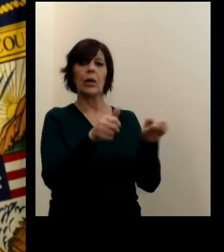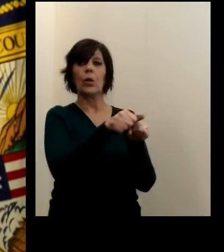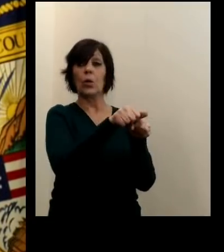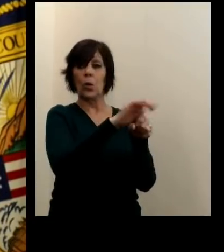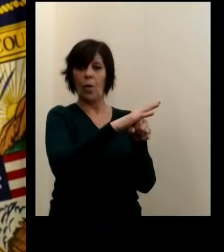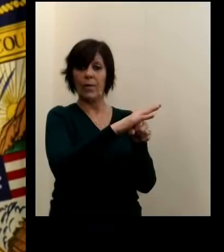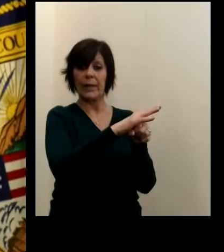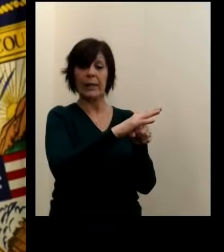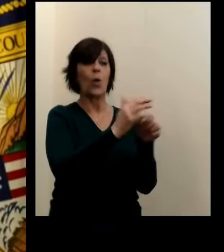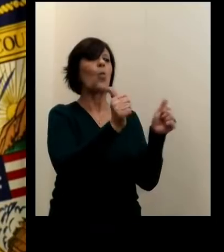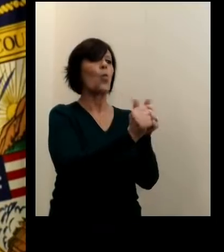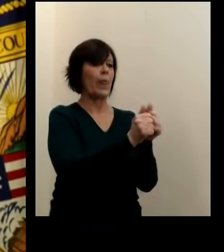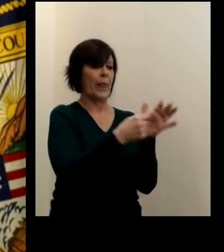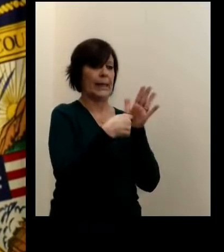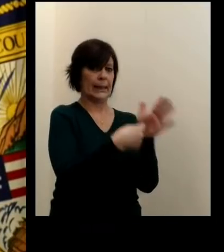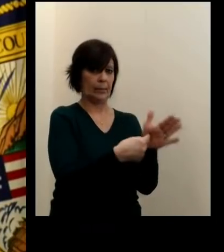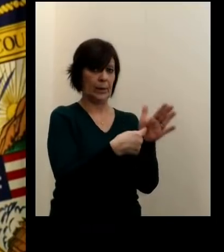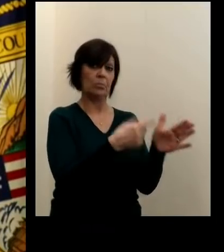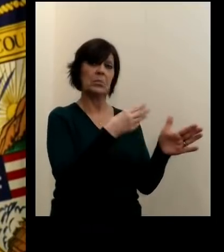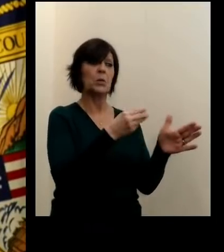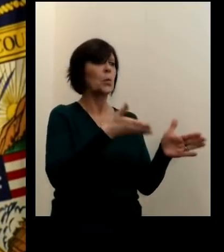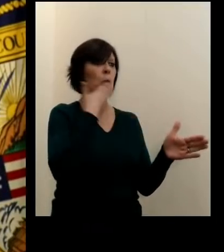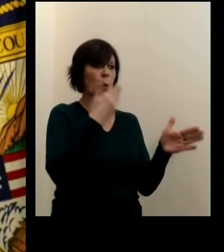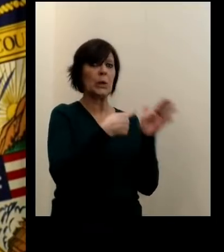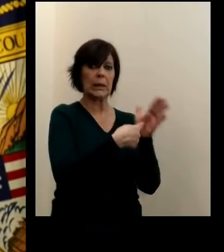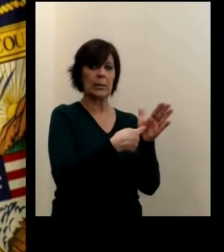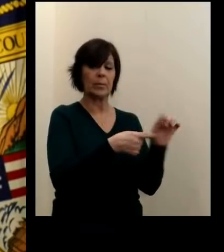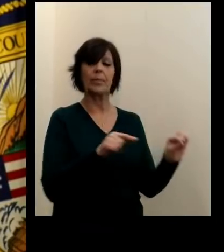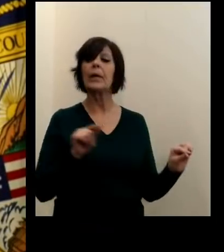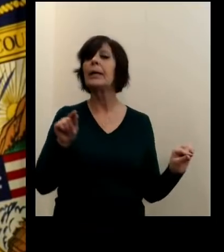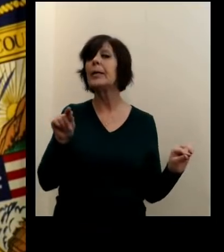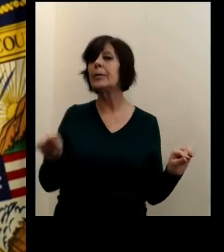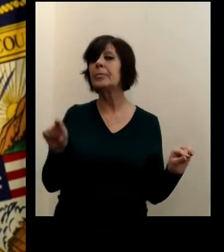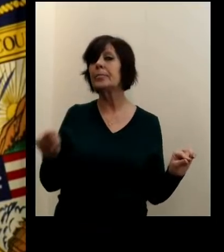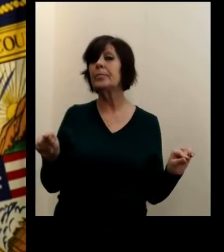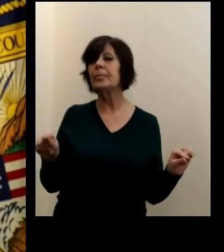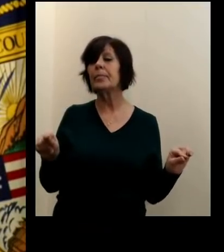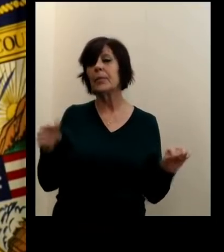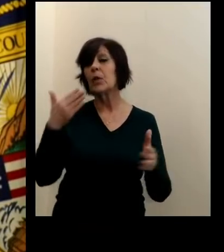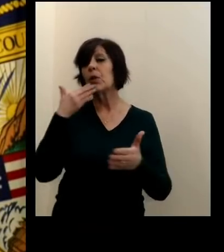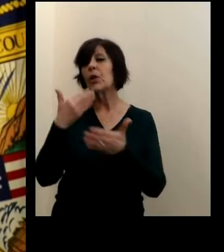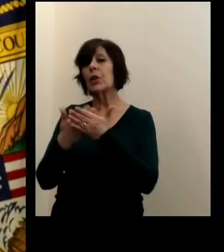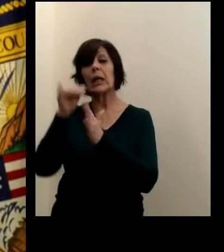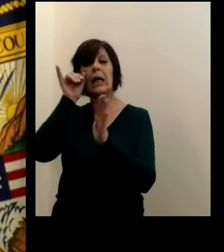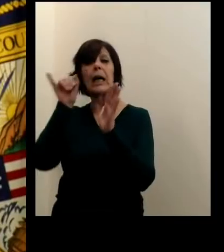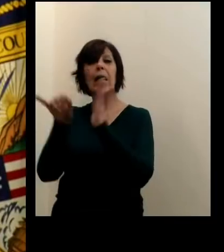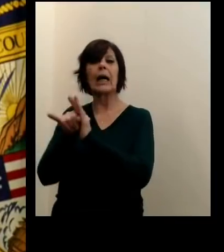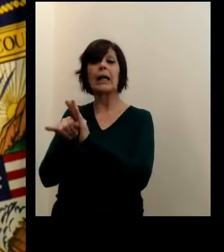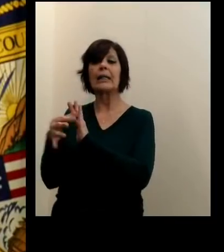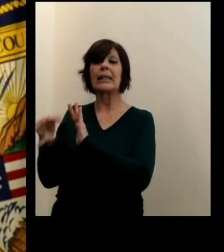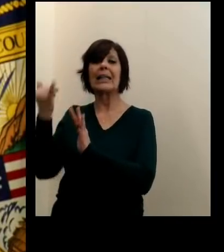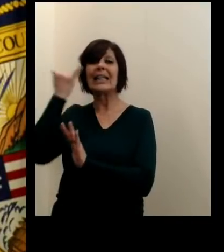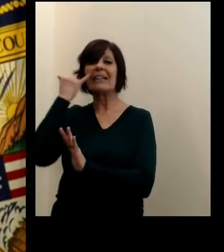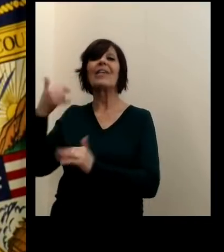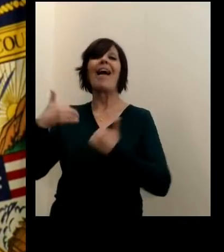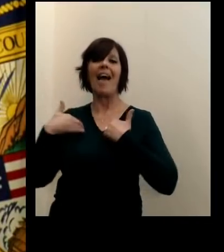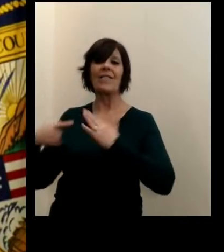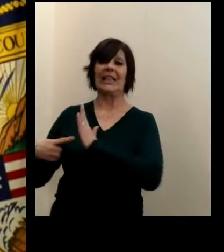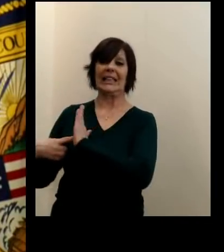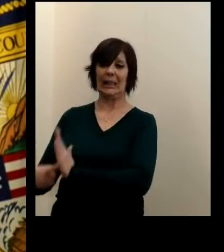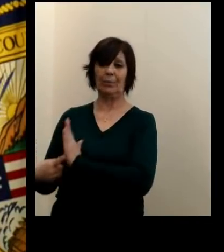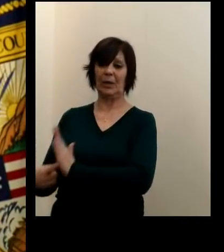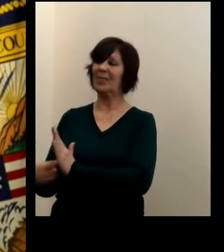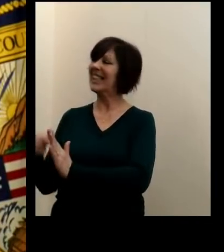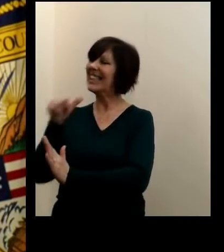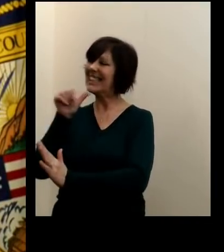COVID-19 that are both symptomatic and asymptomatic. The Binax Now is very good at identifying someone who's COVID-19 if they're symptomatic. It's